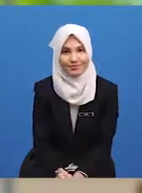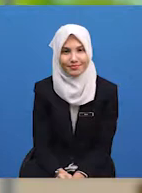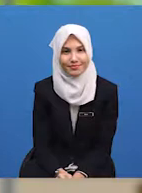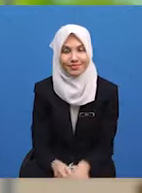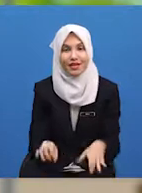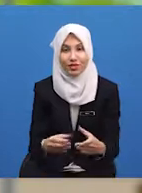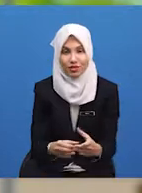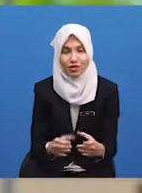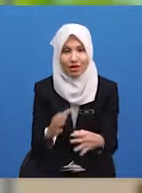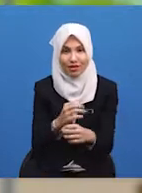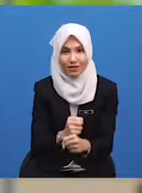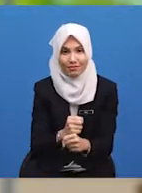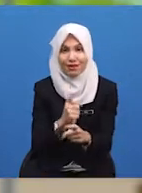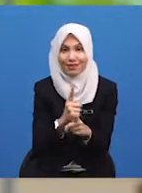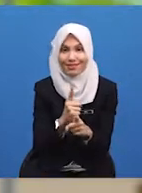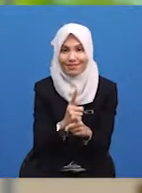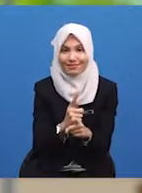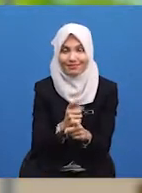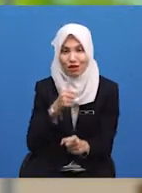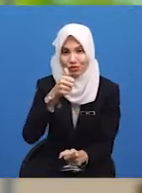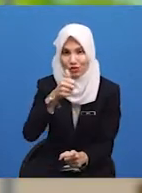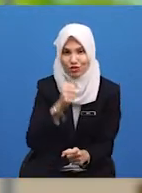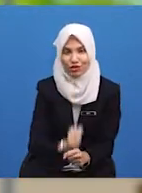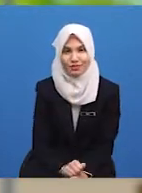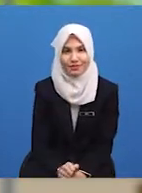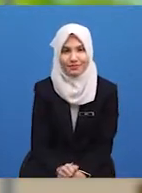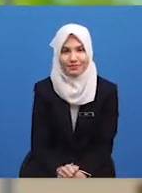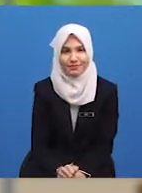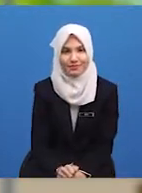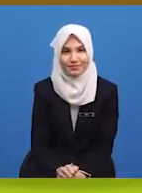Do you get it all correct? Good job, children!